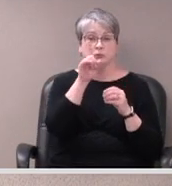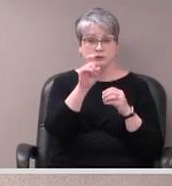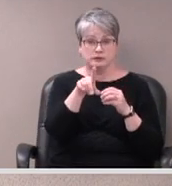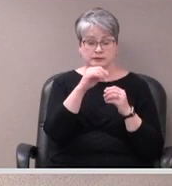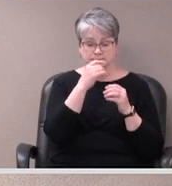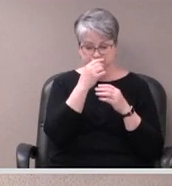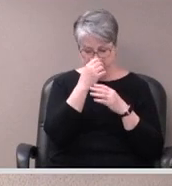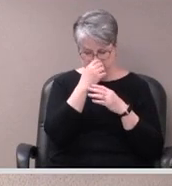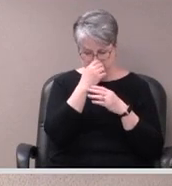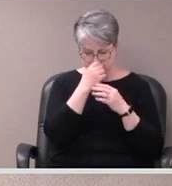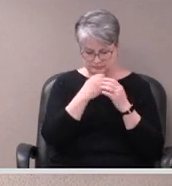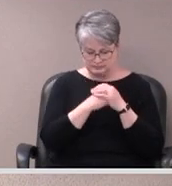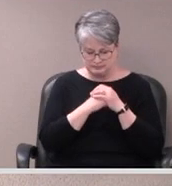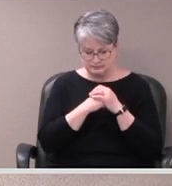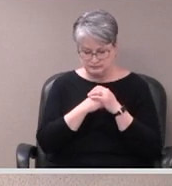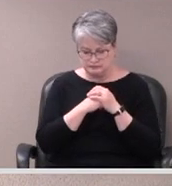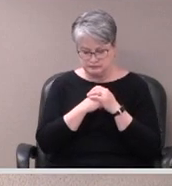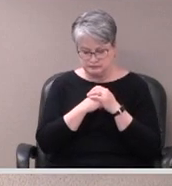about